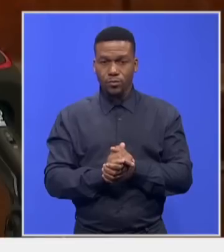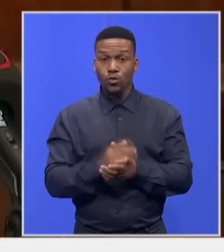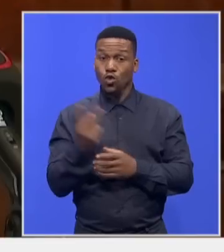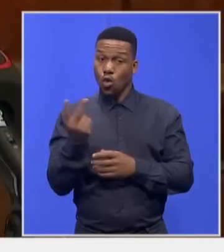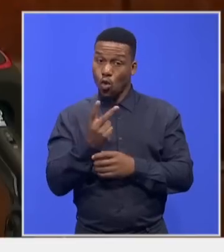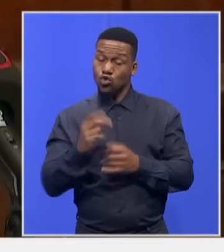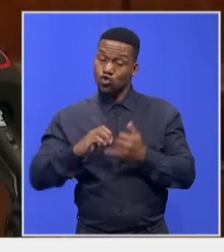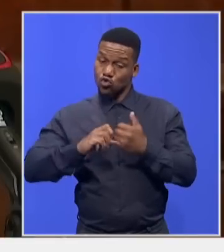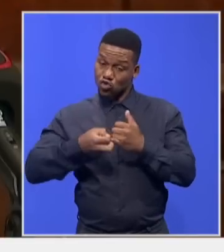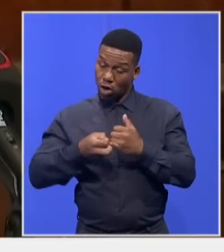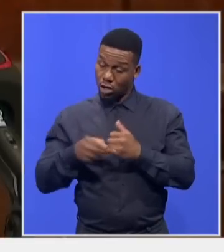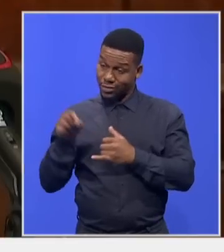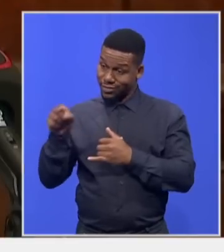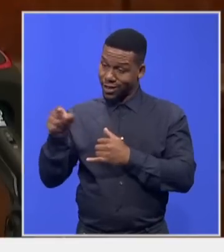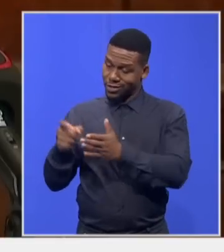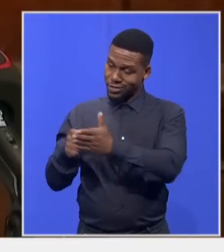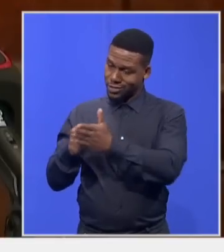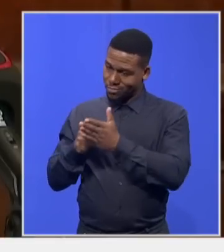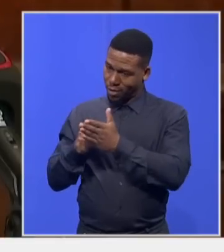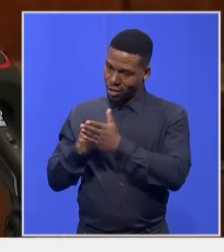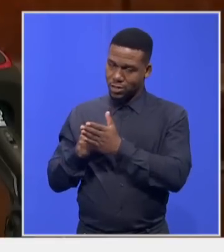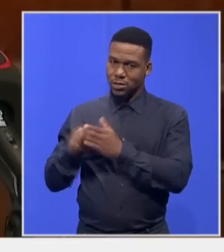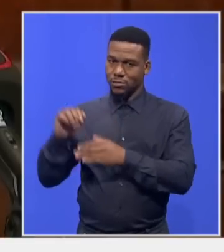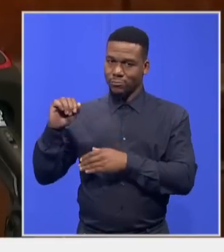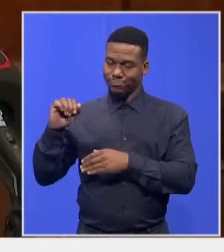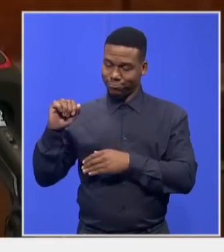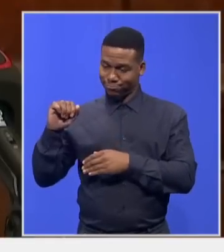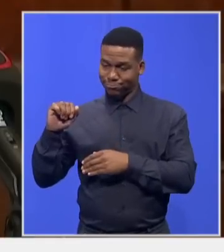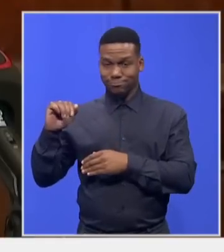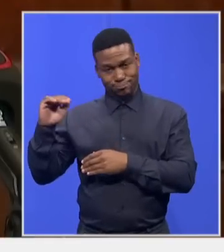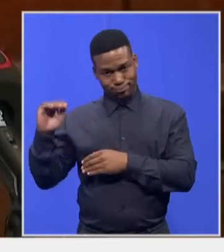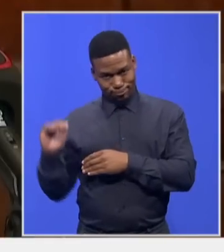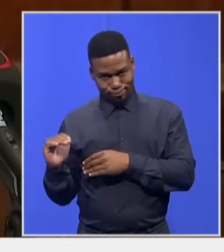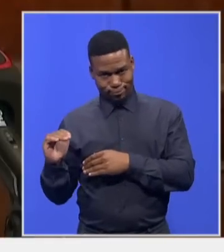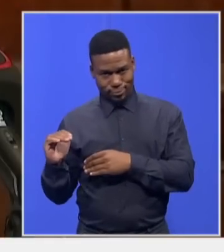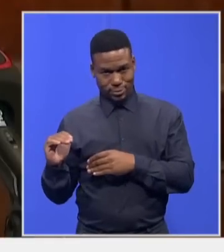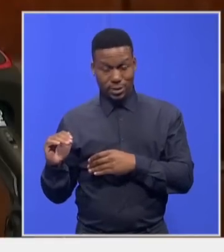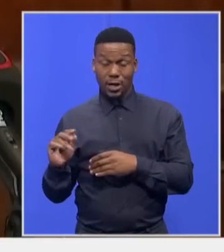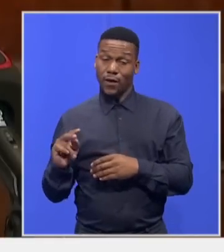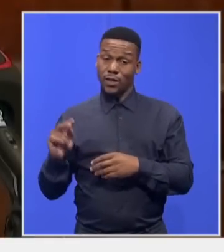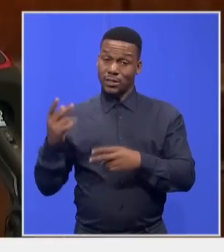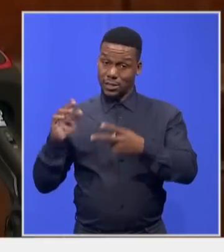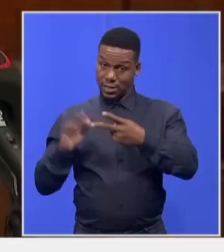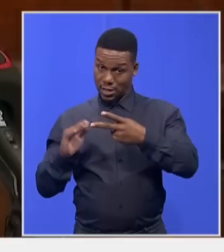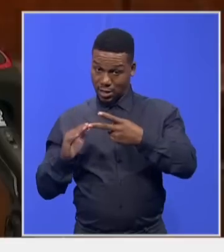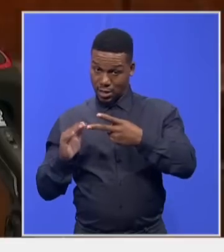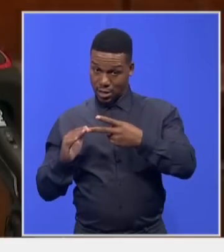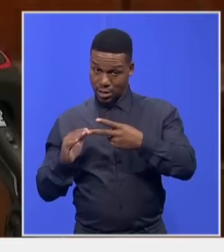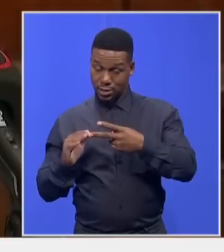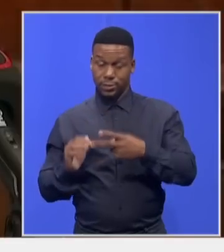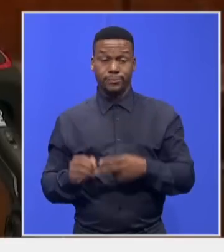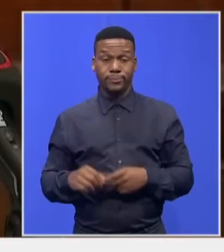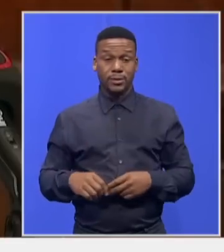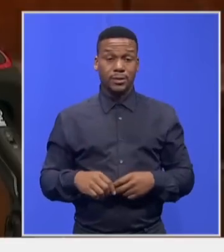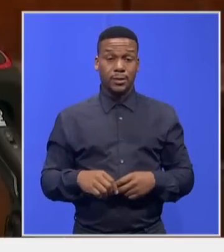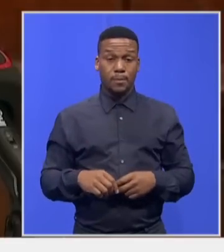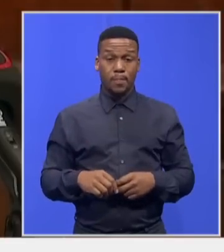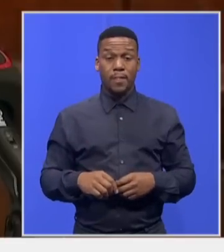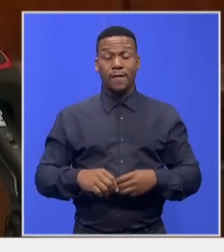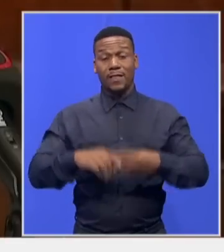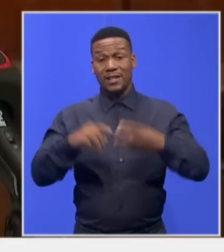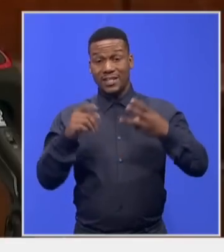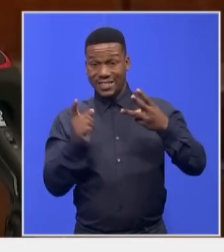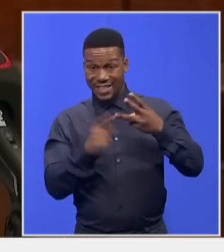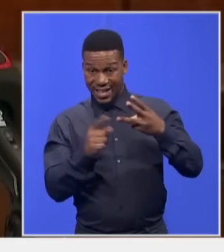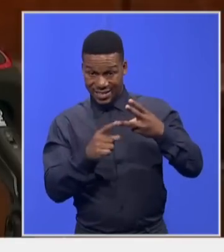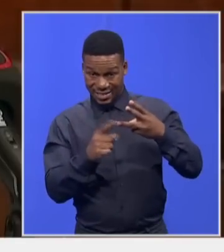demand. So like I said, the first option, ramp up generation. The second option, bring down demand. The third option is our preferred option,